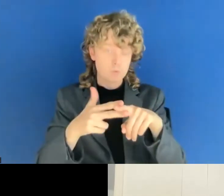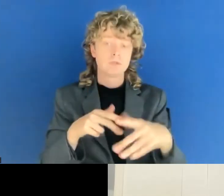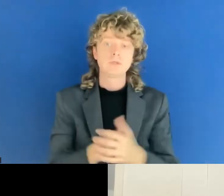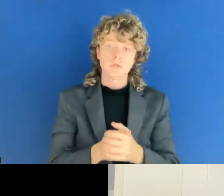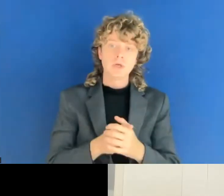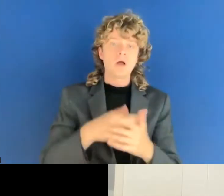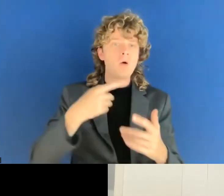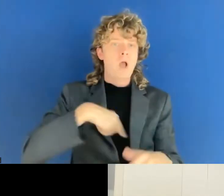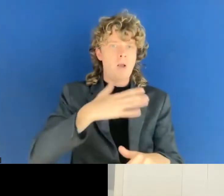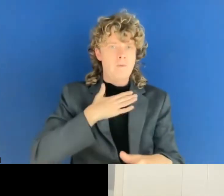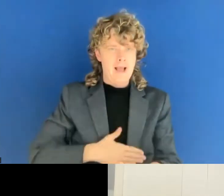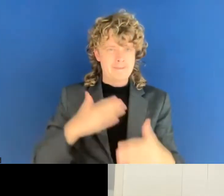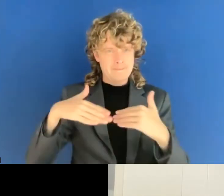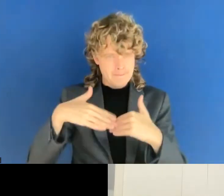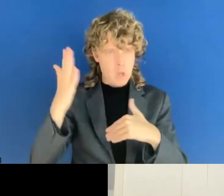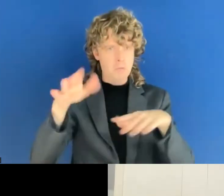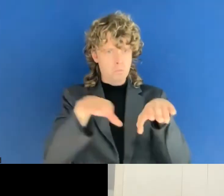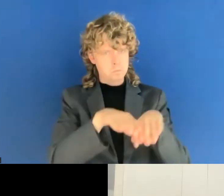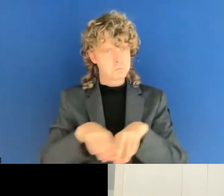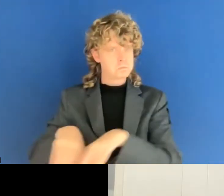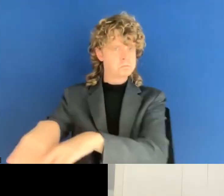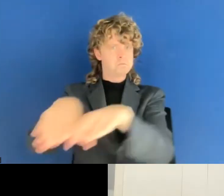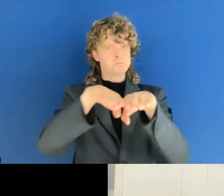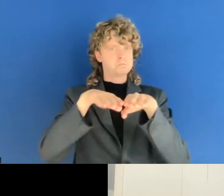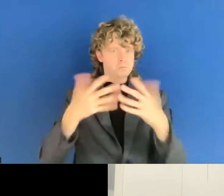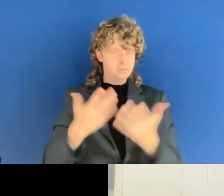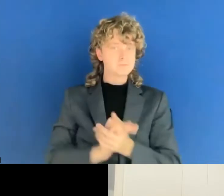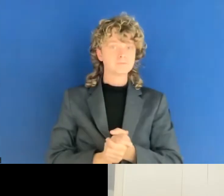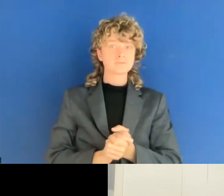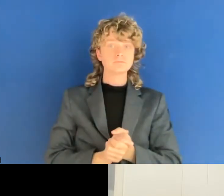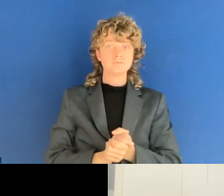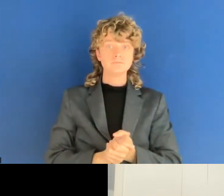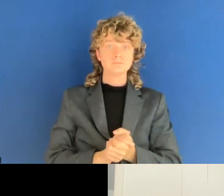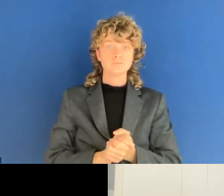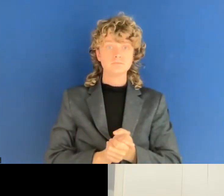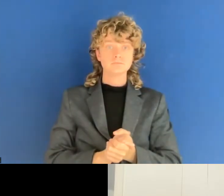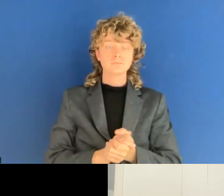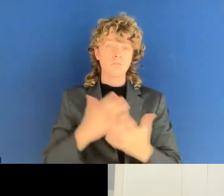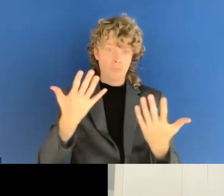So that my understanding is that the goal is that it